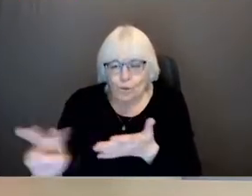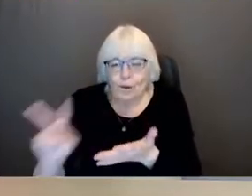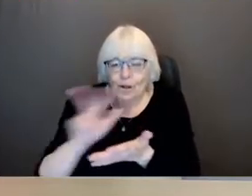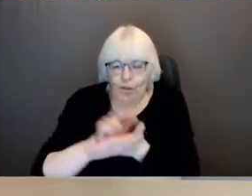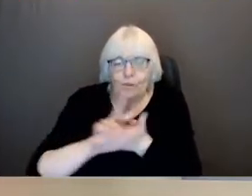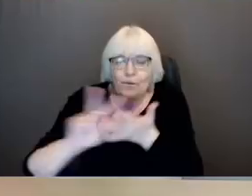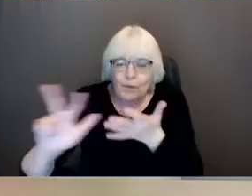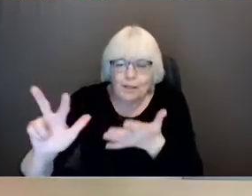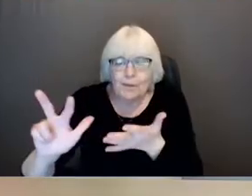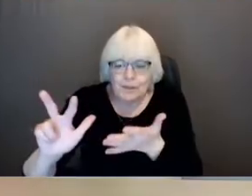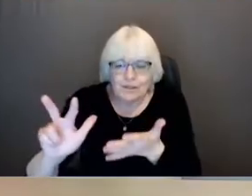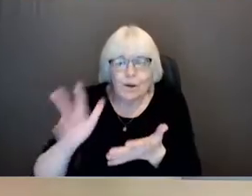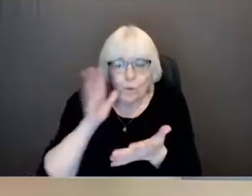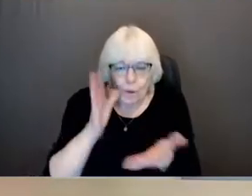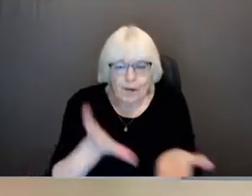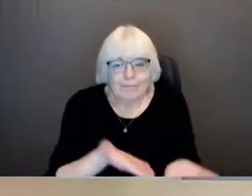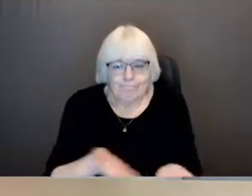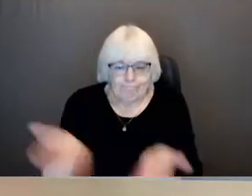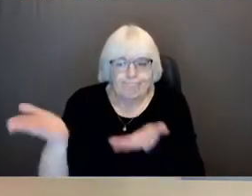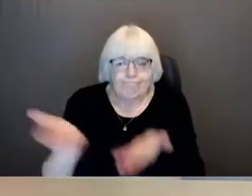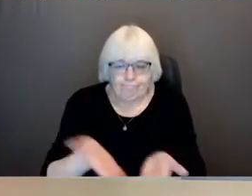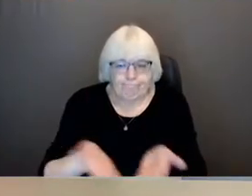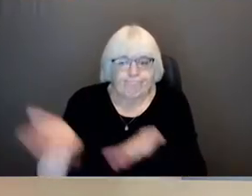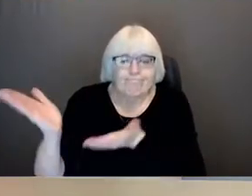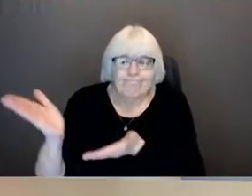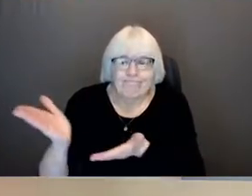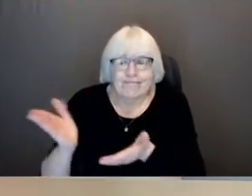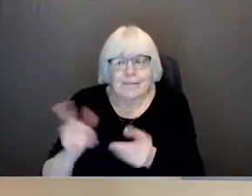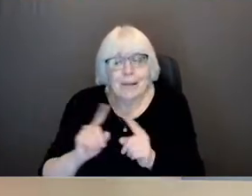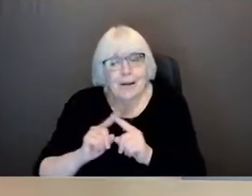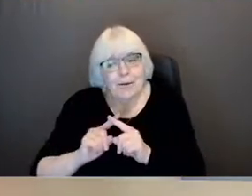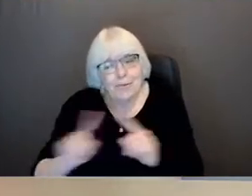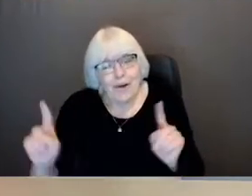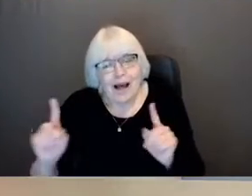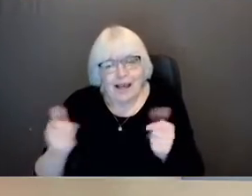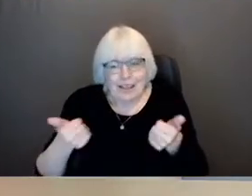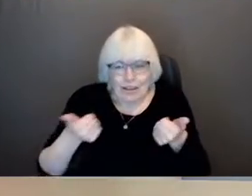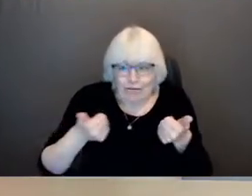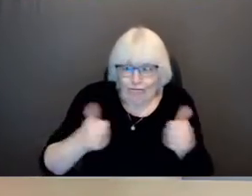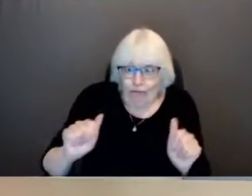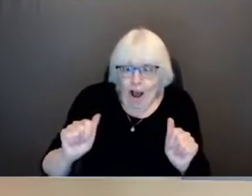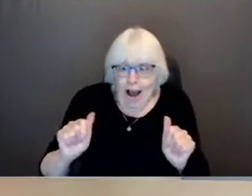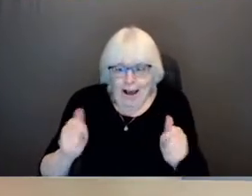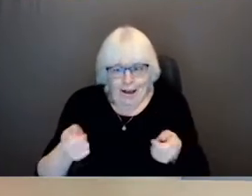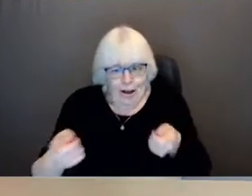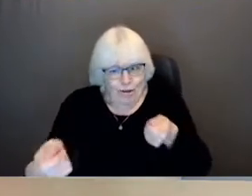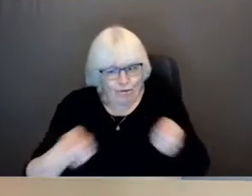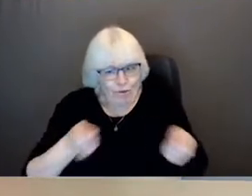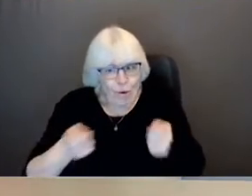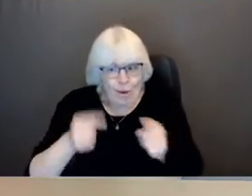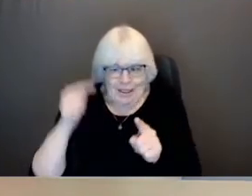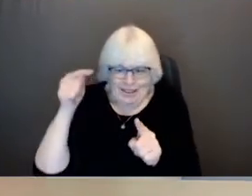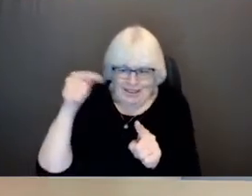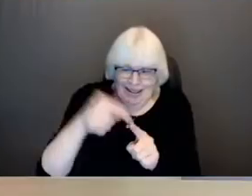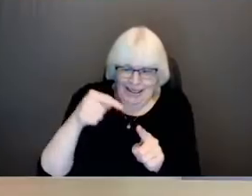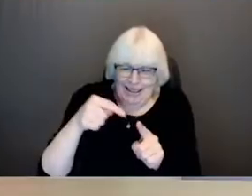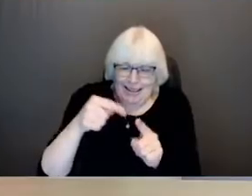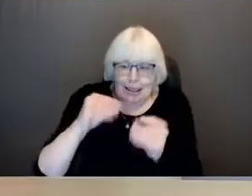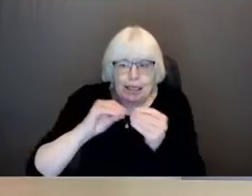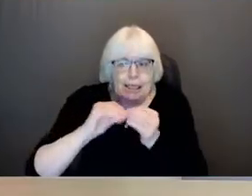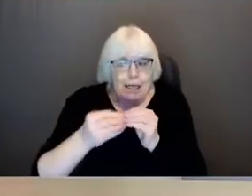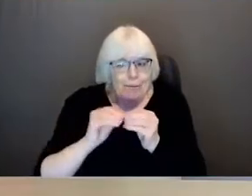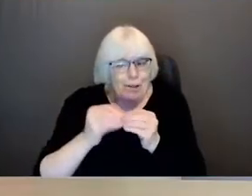keep the rate of our cases at a more manageable level.